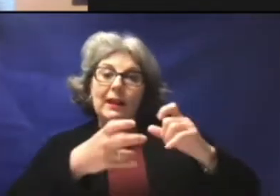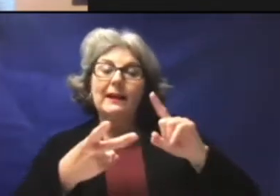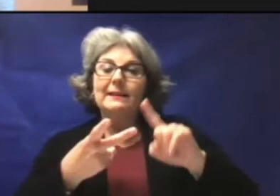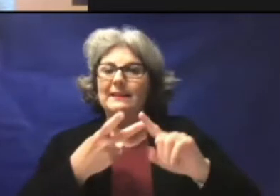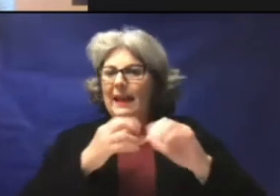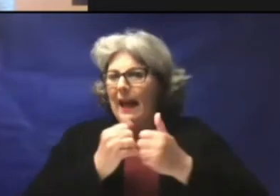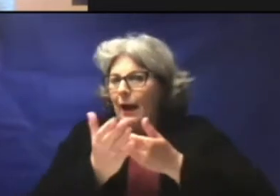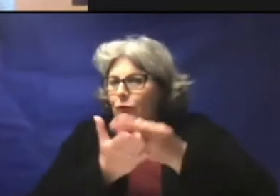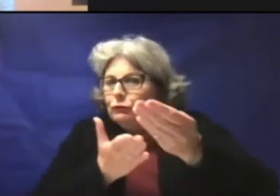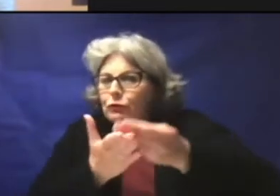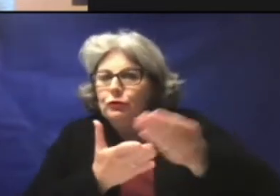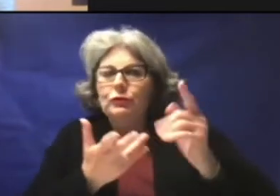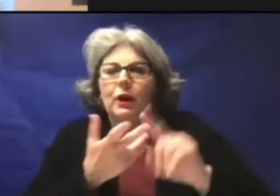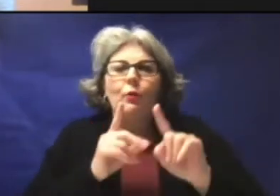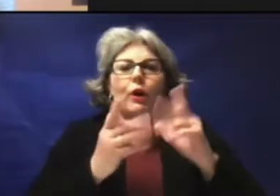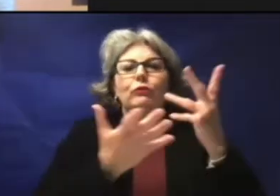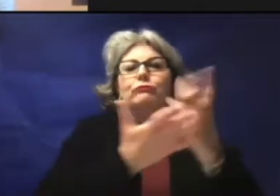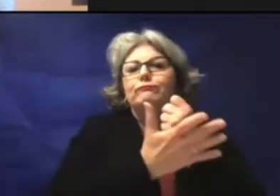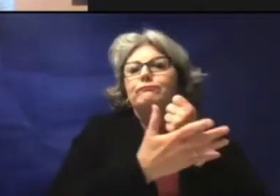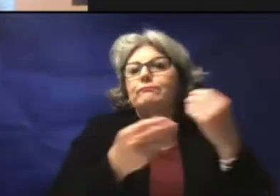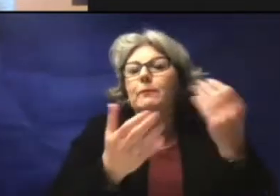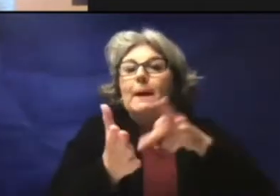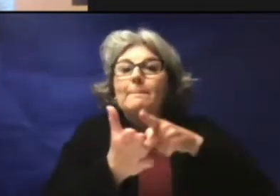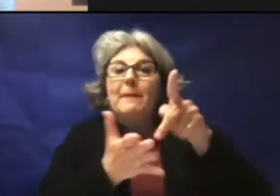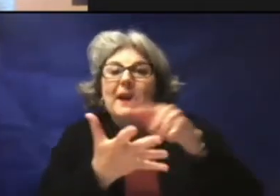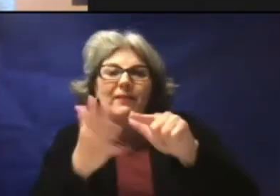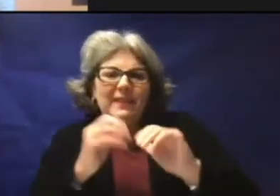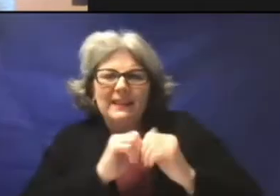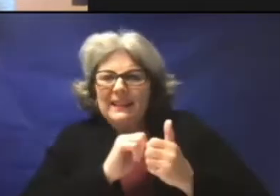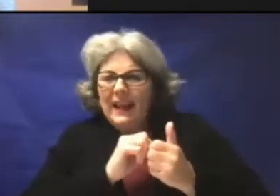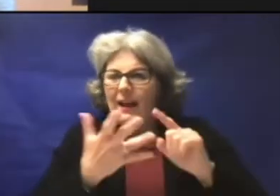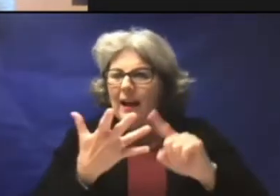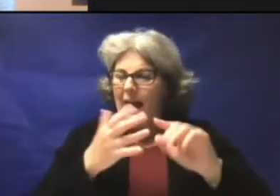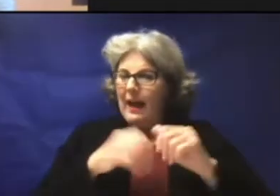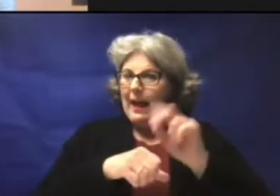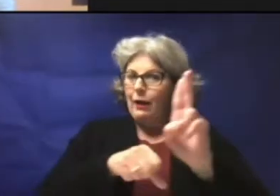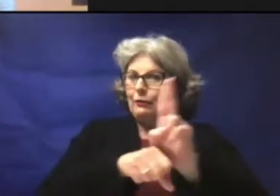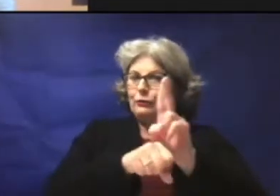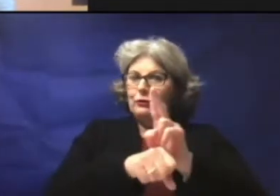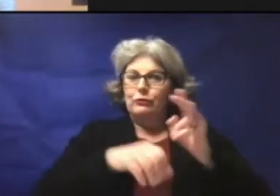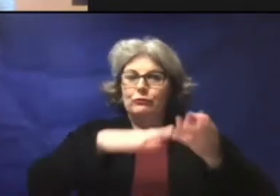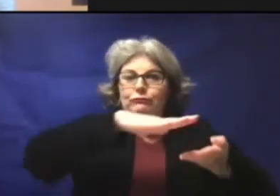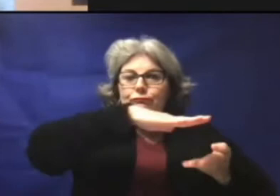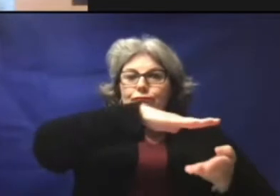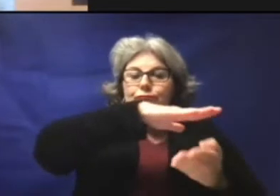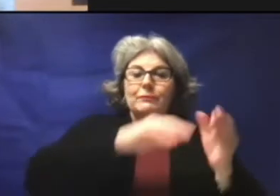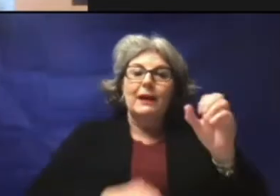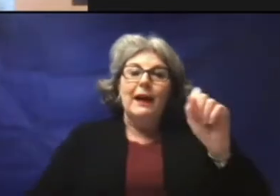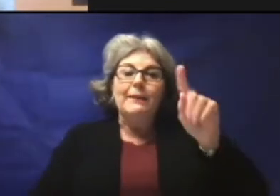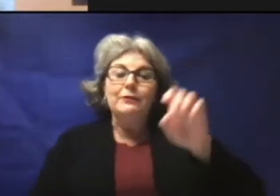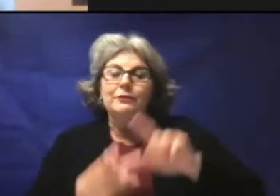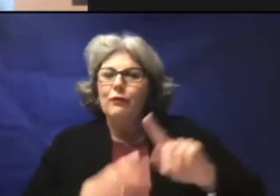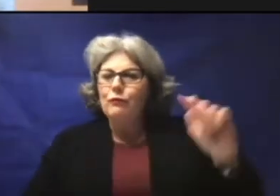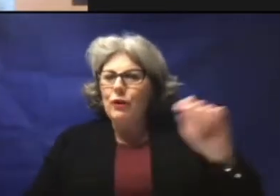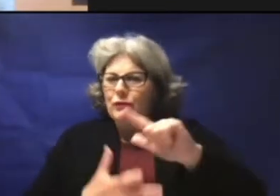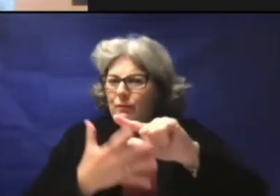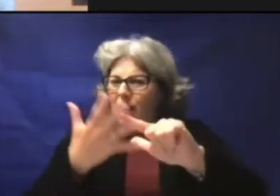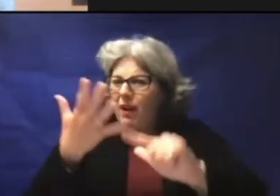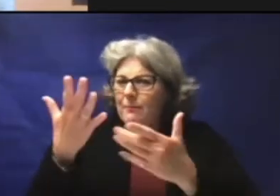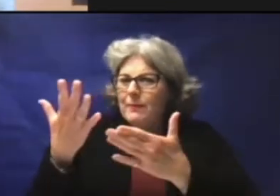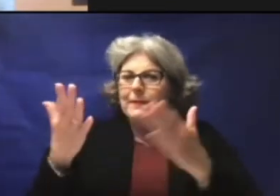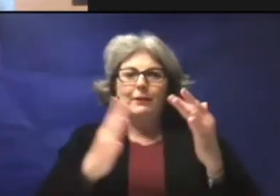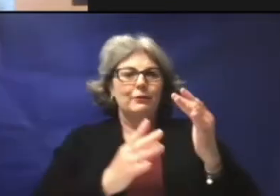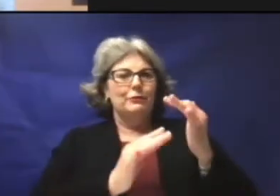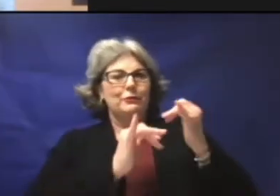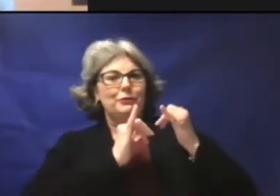to shop, where to go to shop, how to pay for items, how to use a stove, right? How to use the restroom here, all of the things that you and I